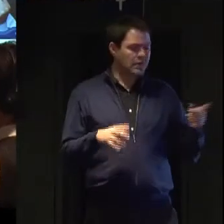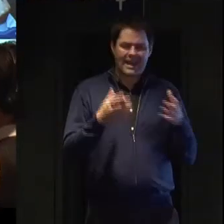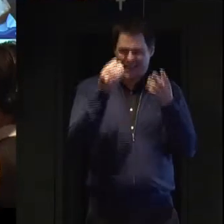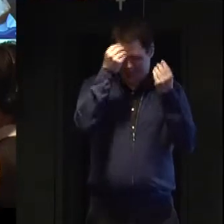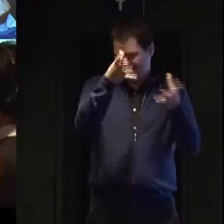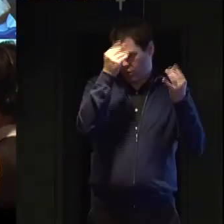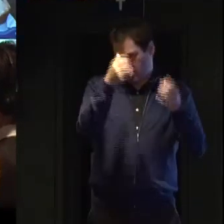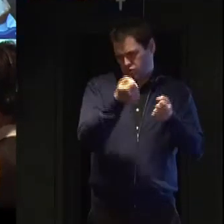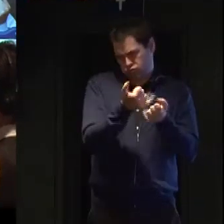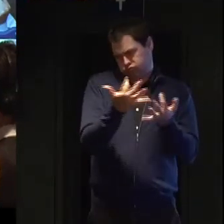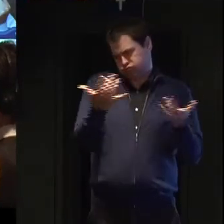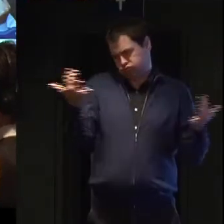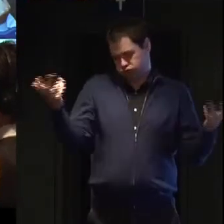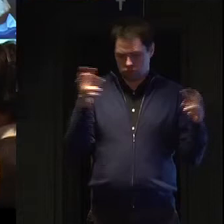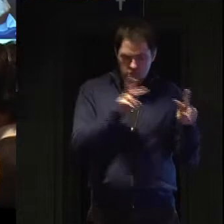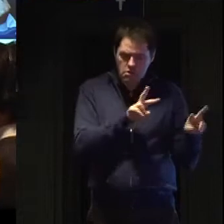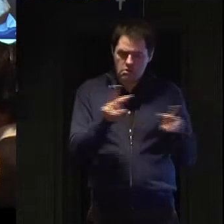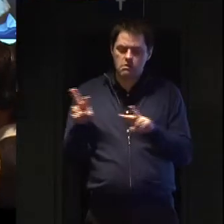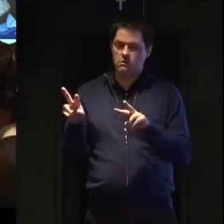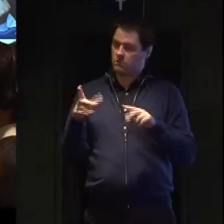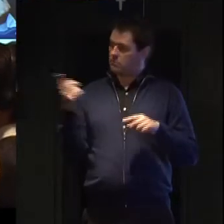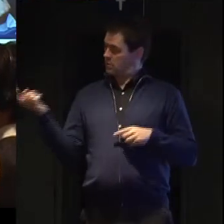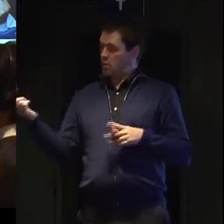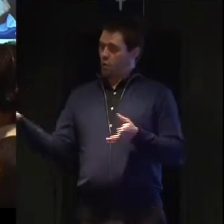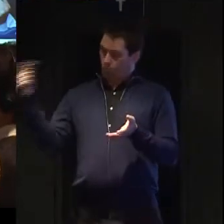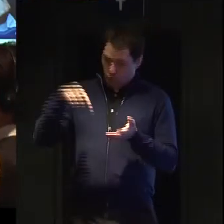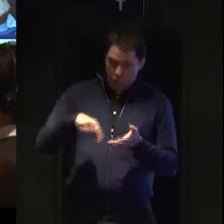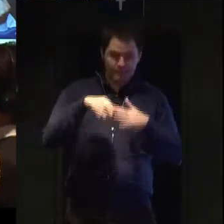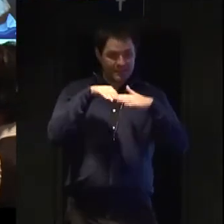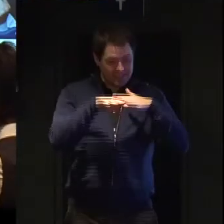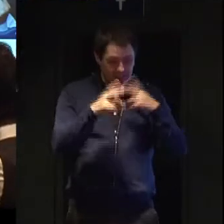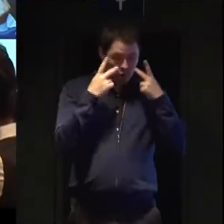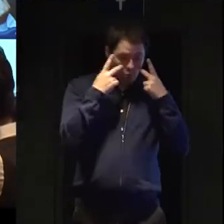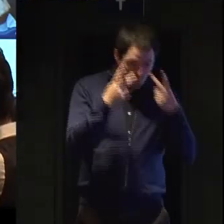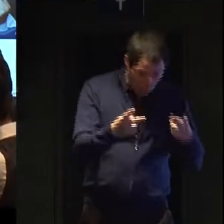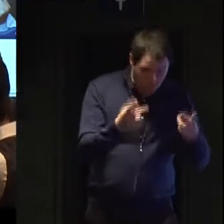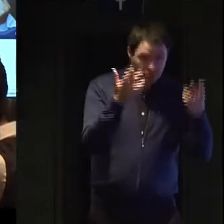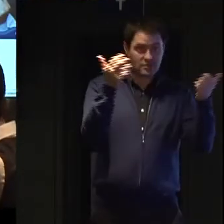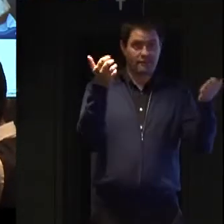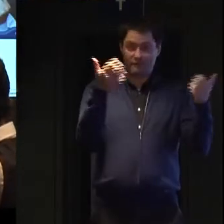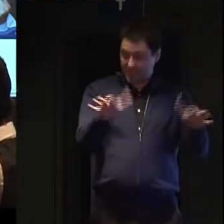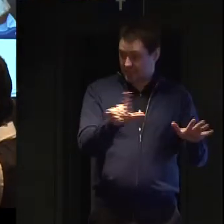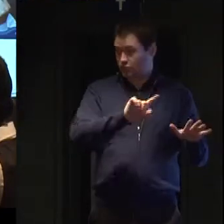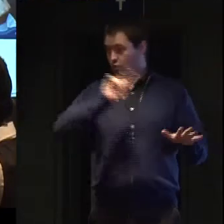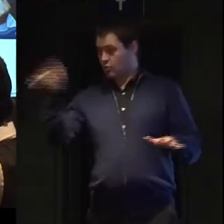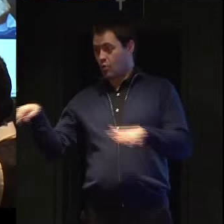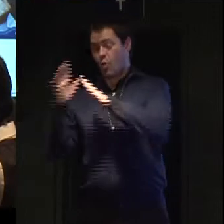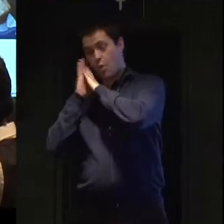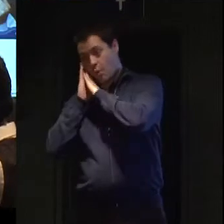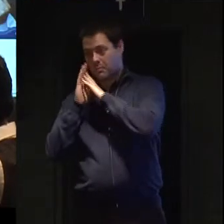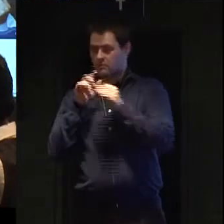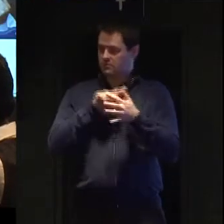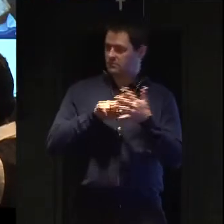information about the whole experience of going to the match, the whole supporter journey, and it takes them through every aspect from